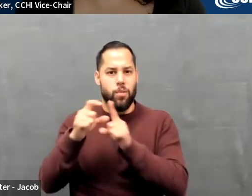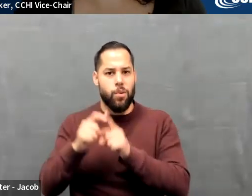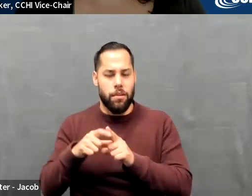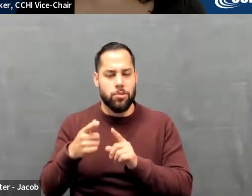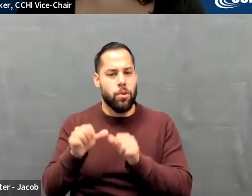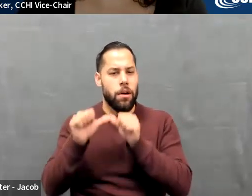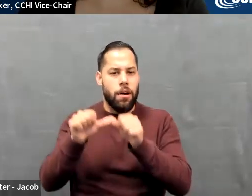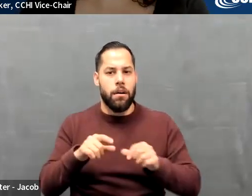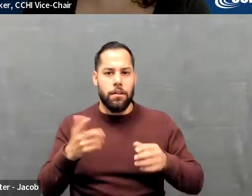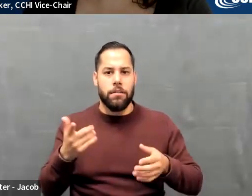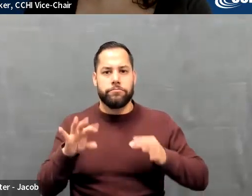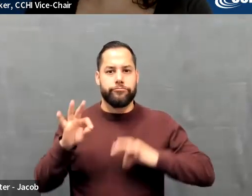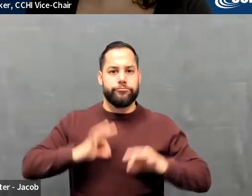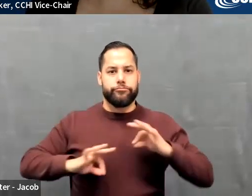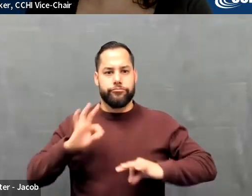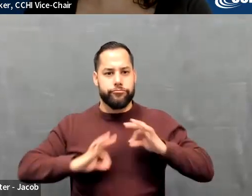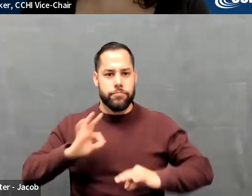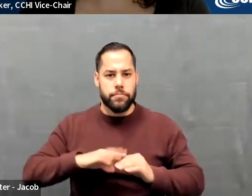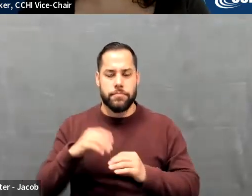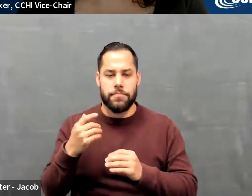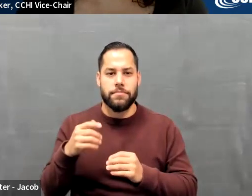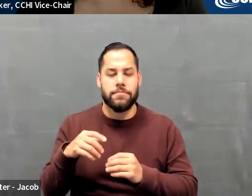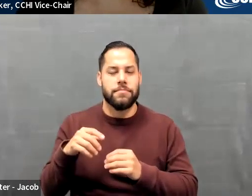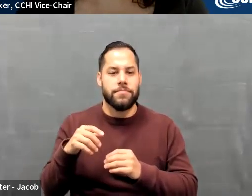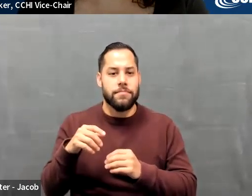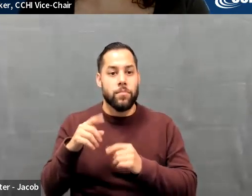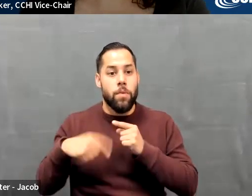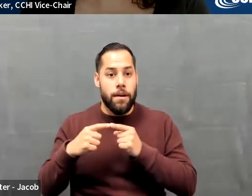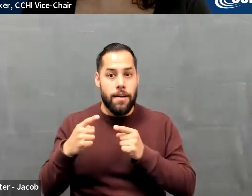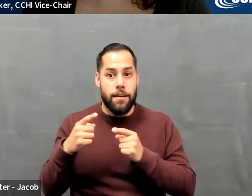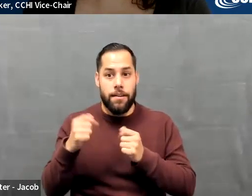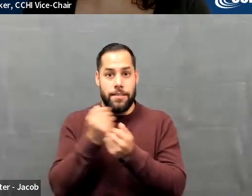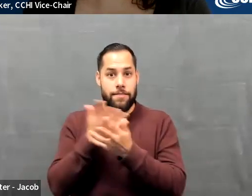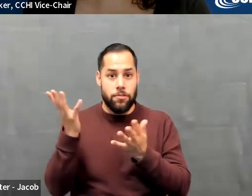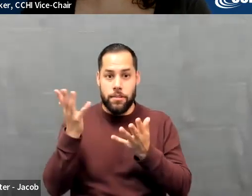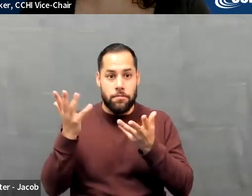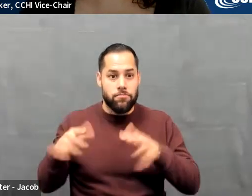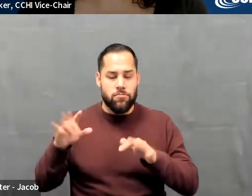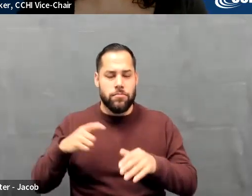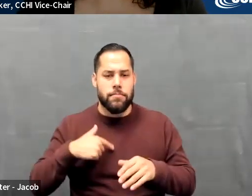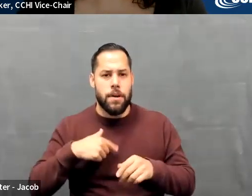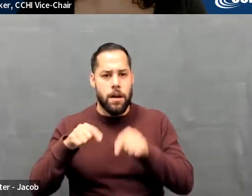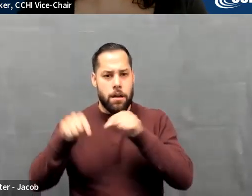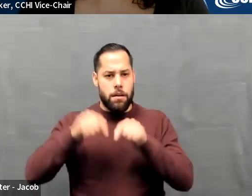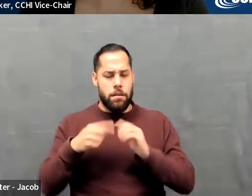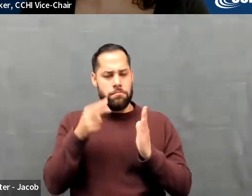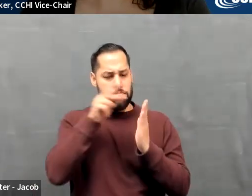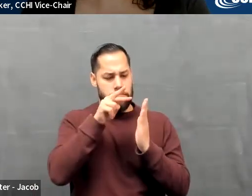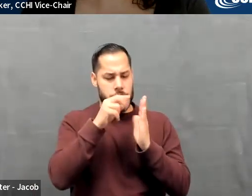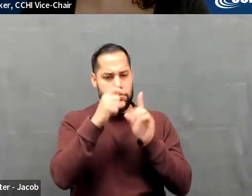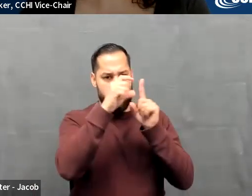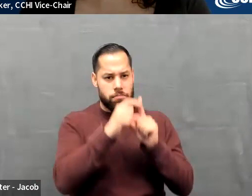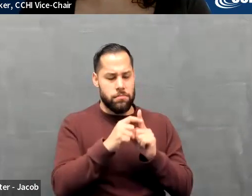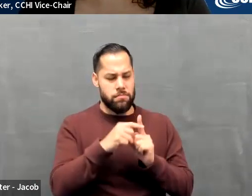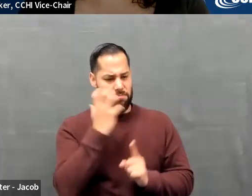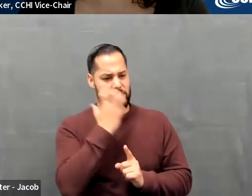continue to interpret what the reporters are saying. And when I always done, I go back and I look at that list and I see, oh